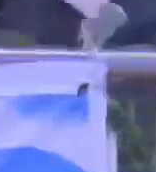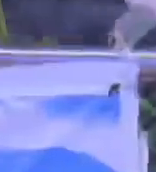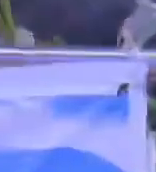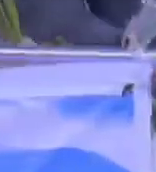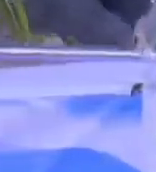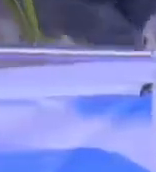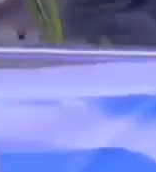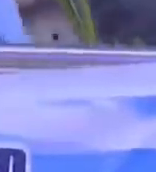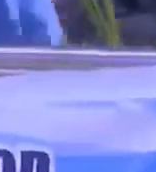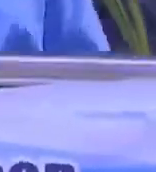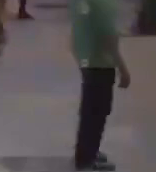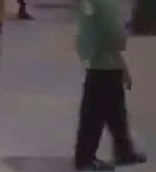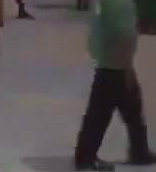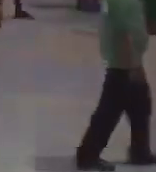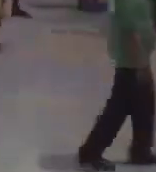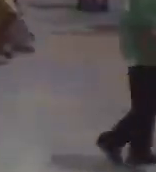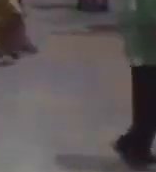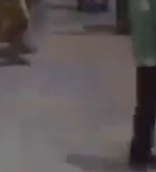Take your dirty hands off.